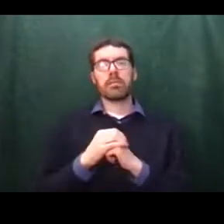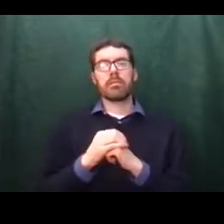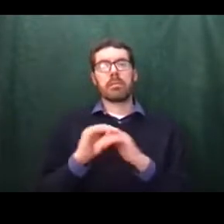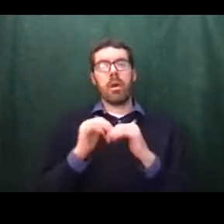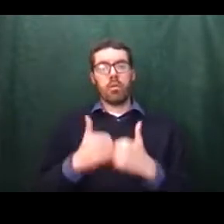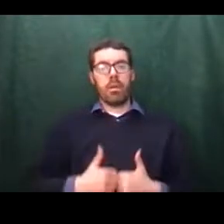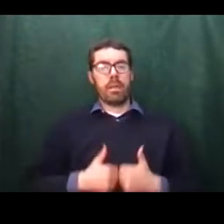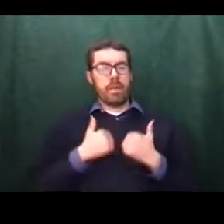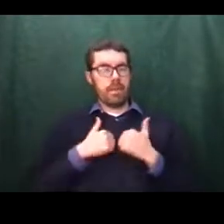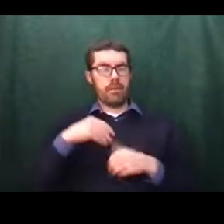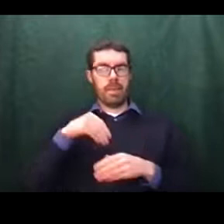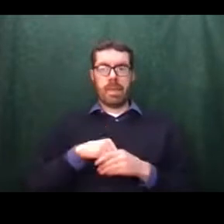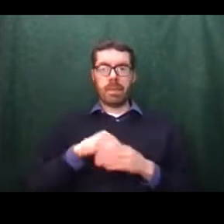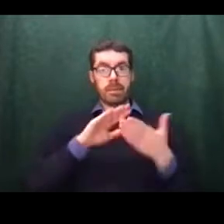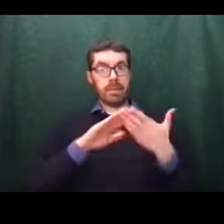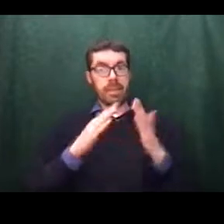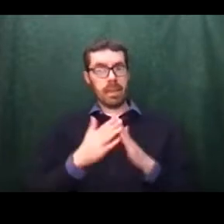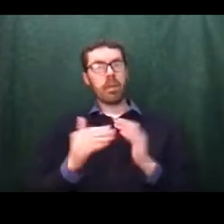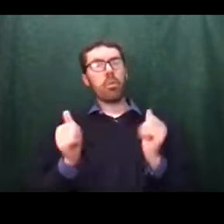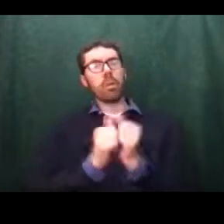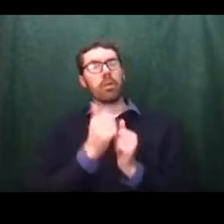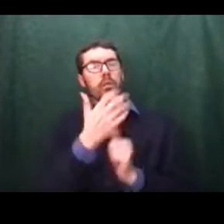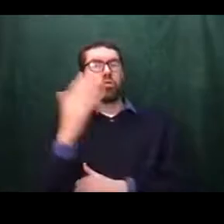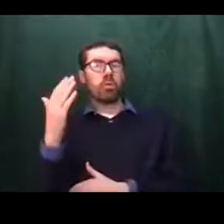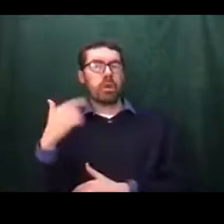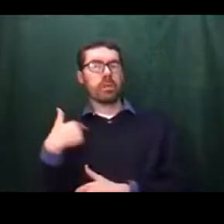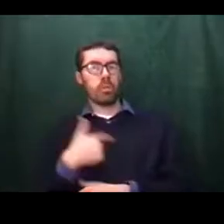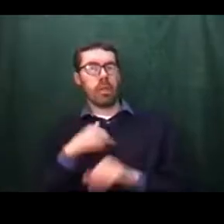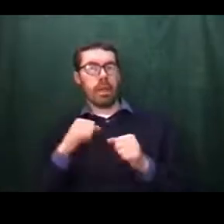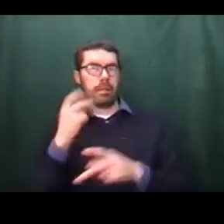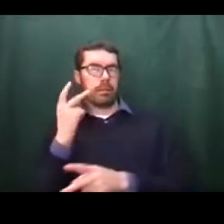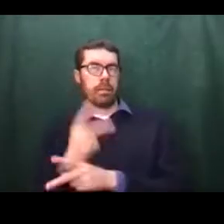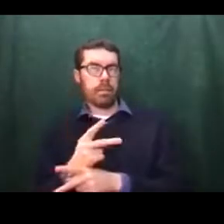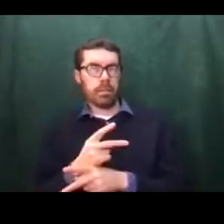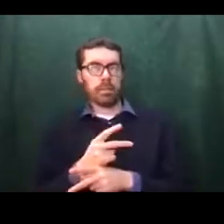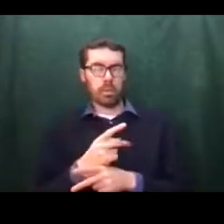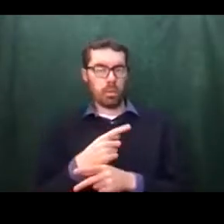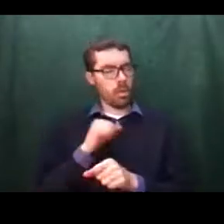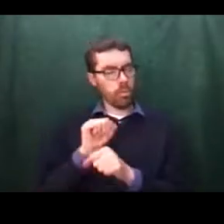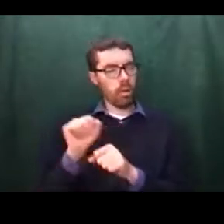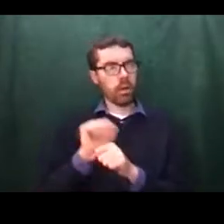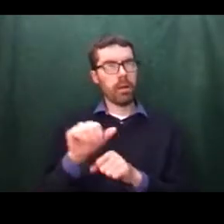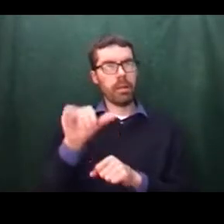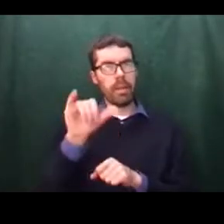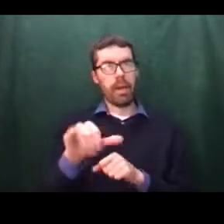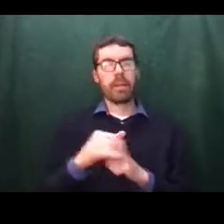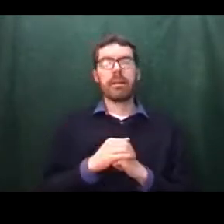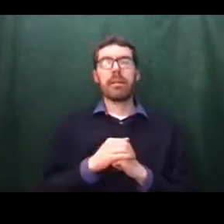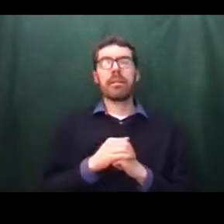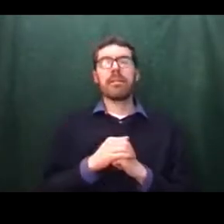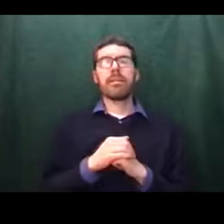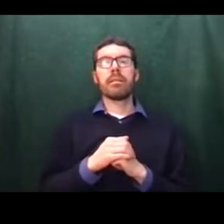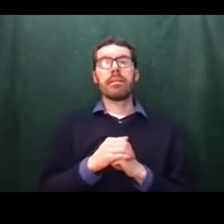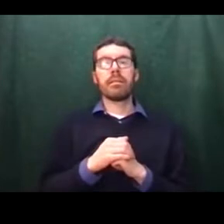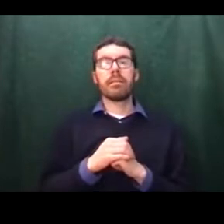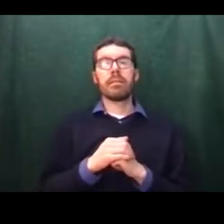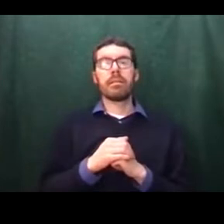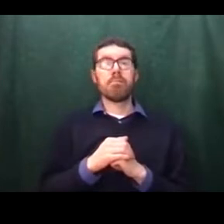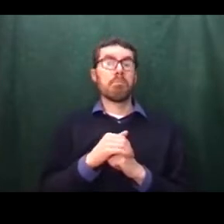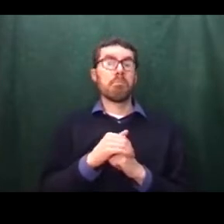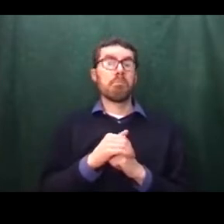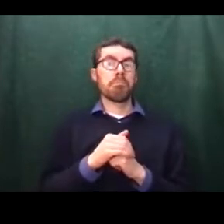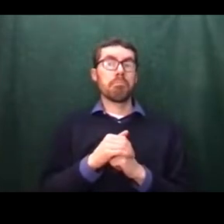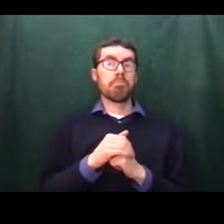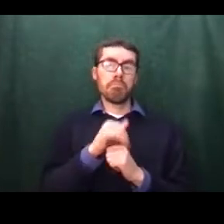with the trees that we have, and to keep those trees. So I'm working on it. I'm not saying that I don't have all the answers